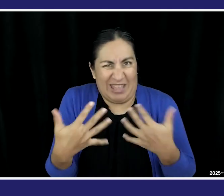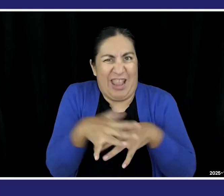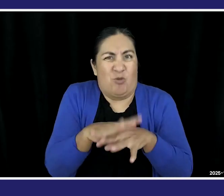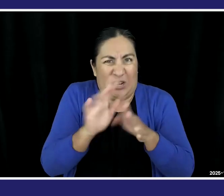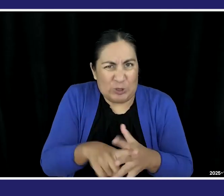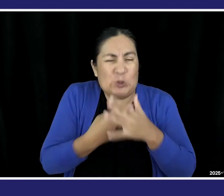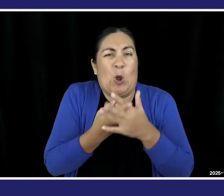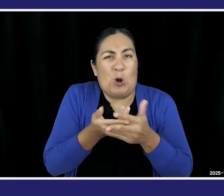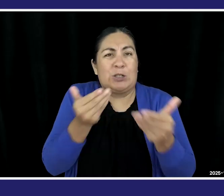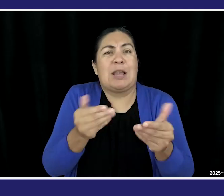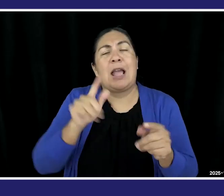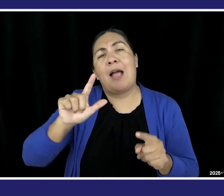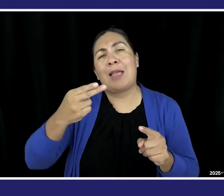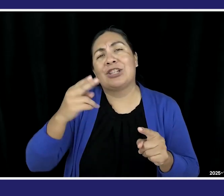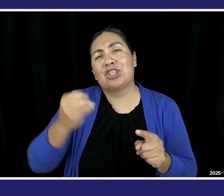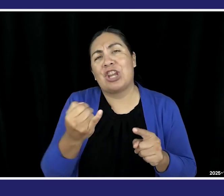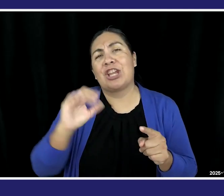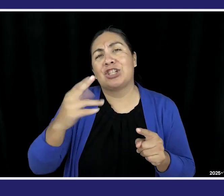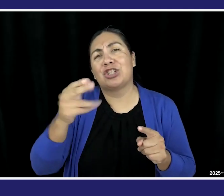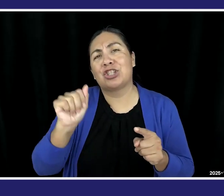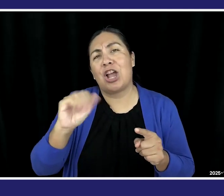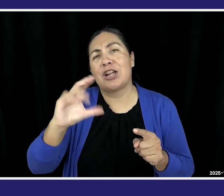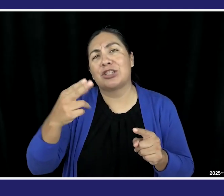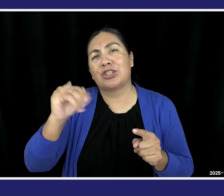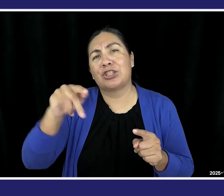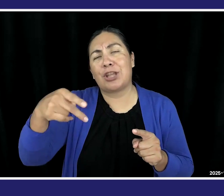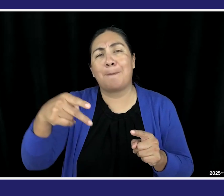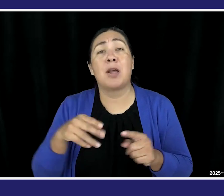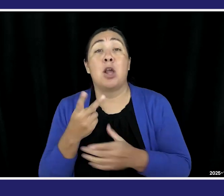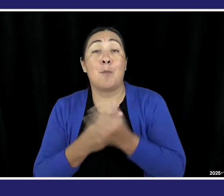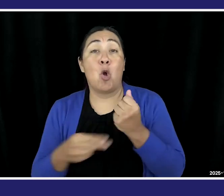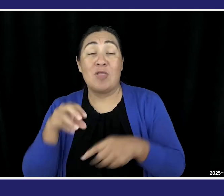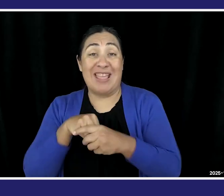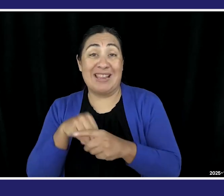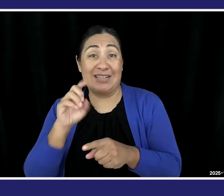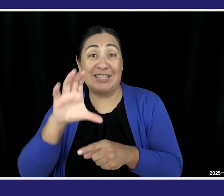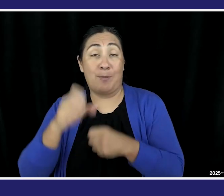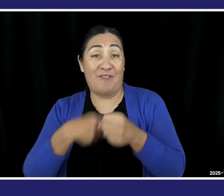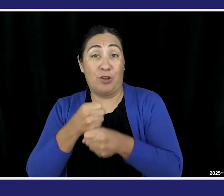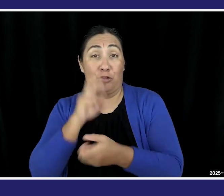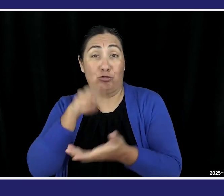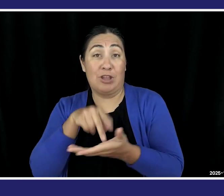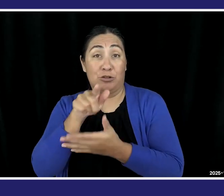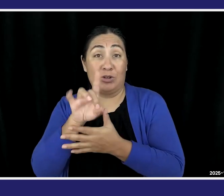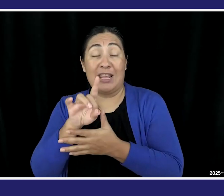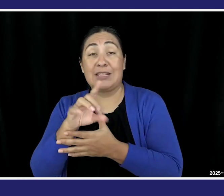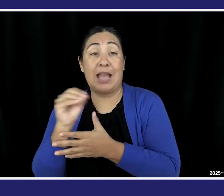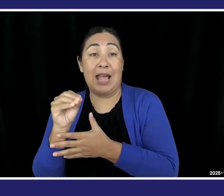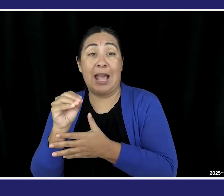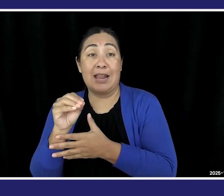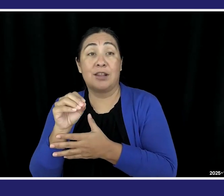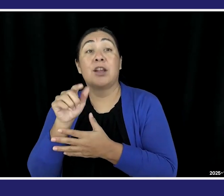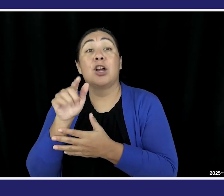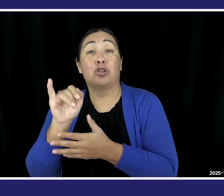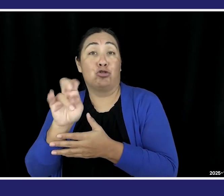the LHJ CHA and CHIP, both in December of 28 and June of 29. And really the idea being that we